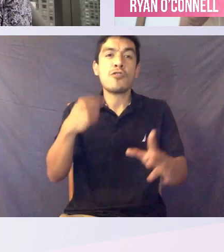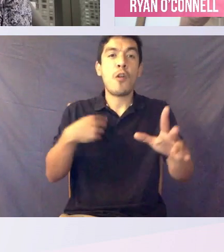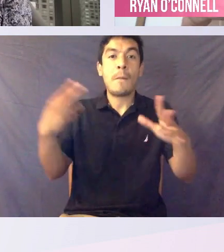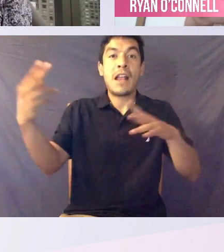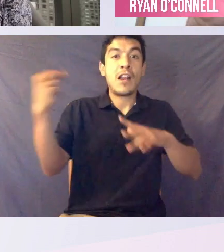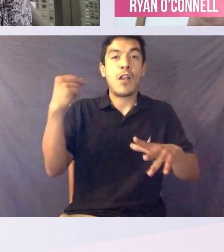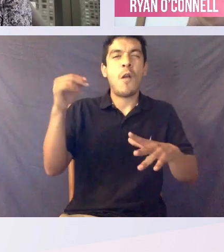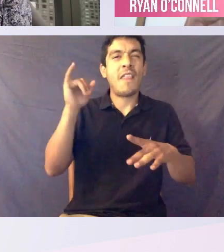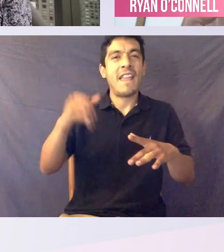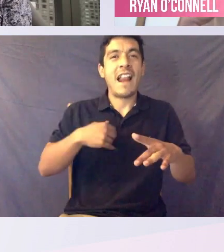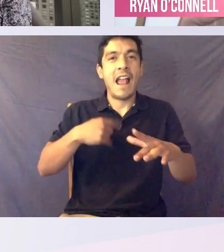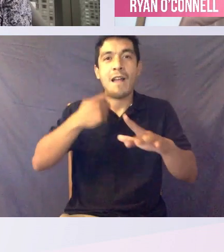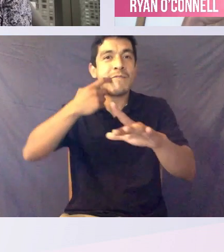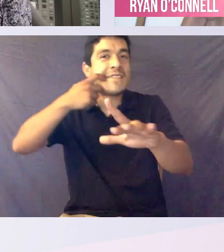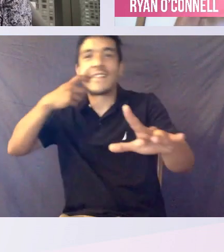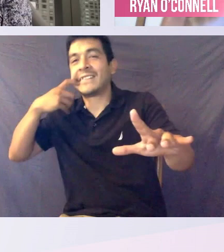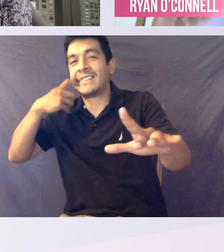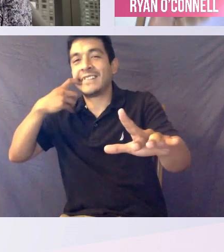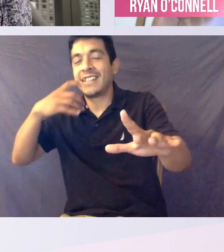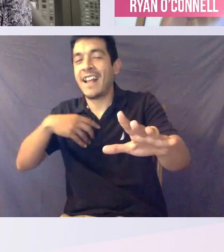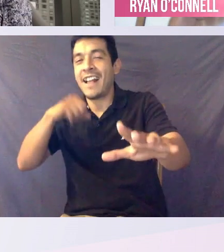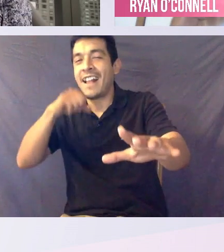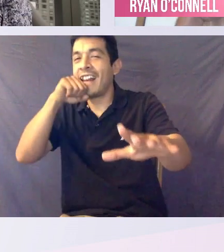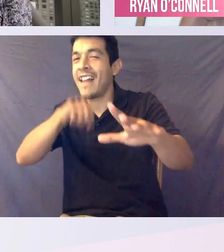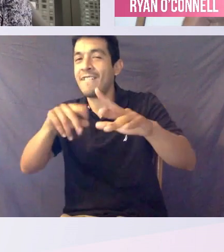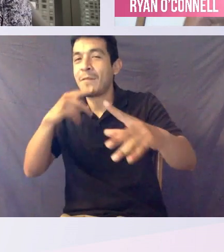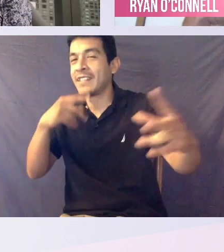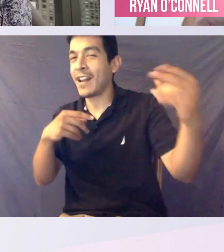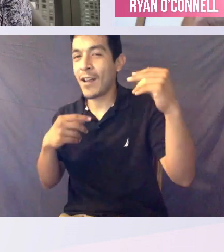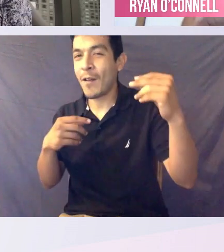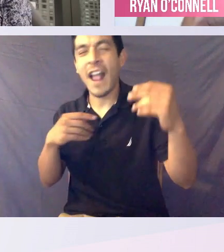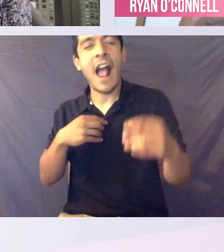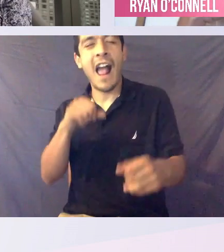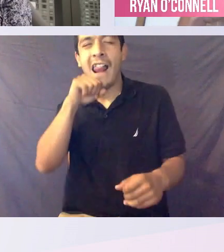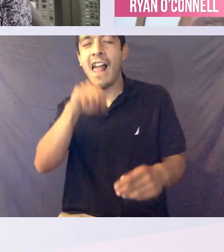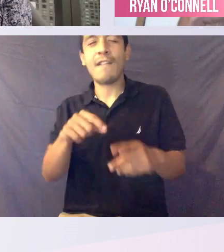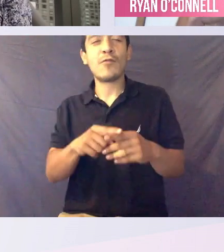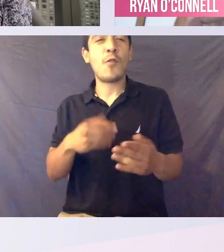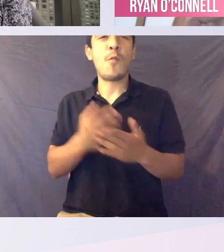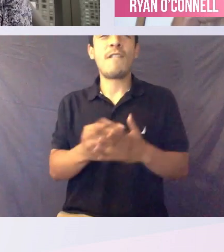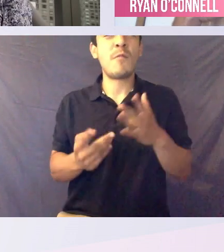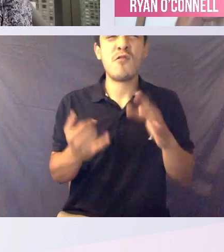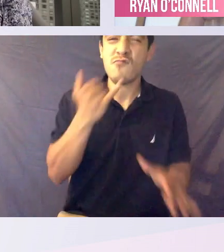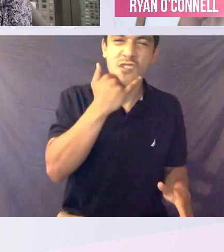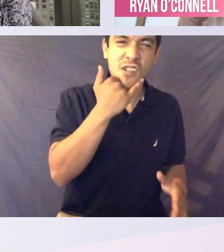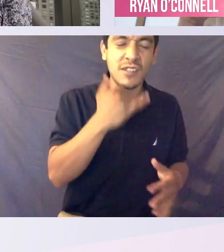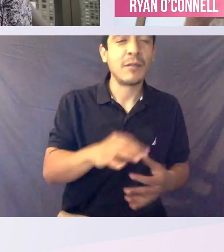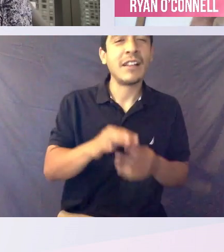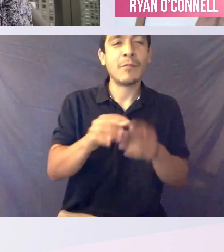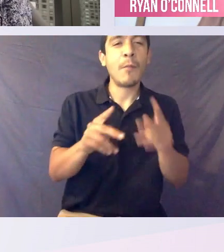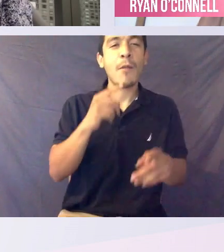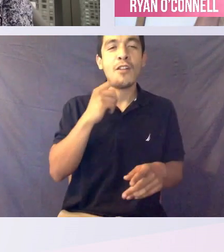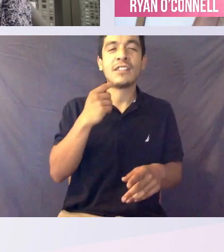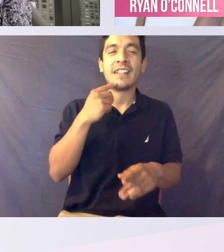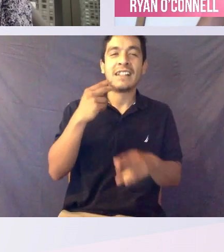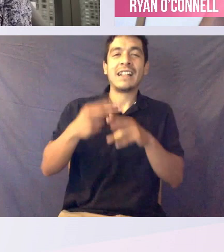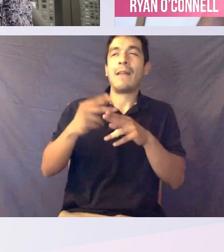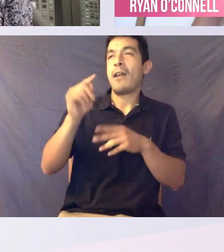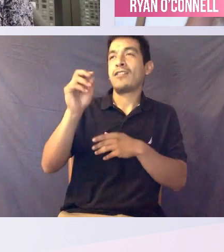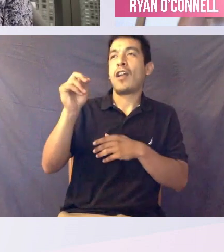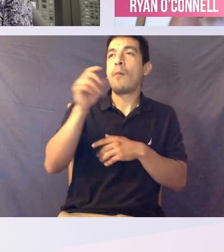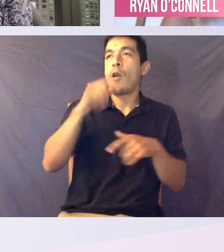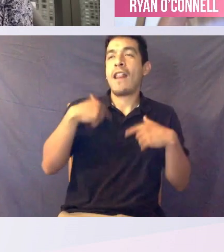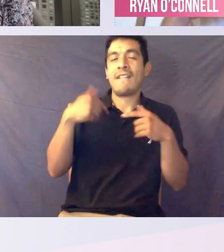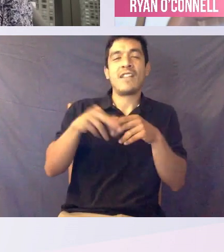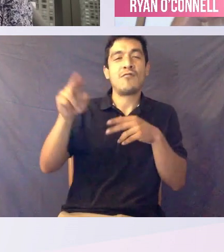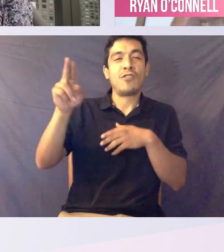because I live to prove people wrong, especially guys named Tom that live in Redondo Beach, like addicted to making Tom feel